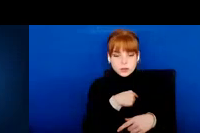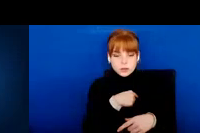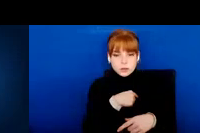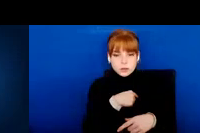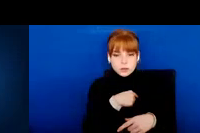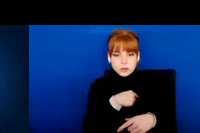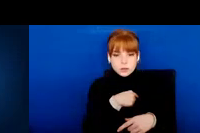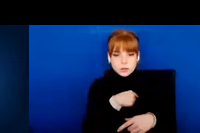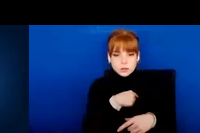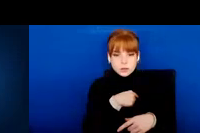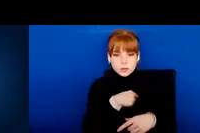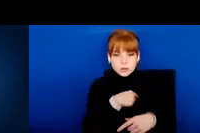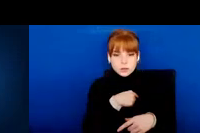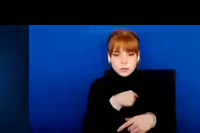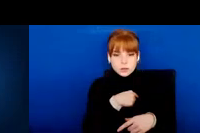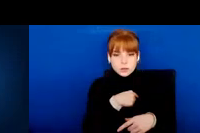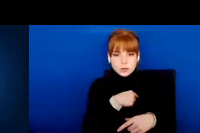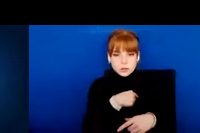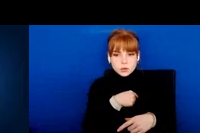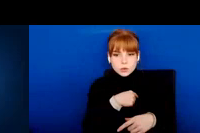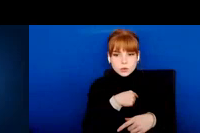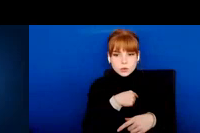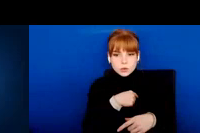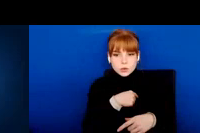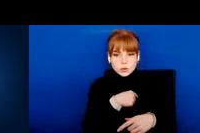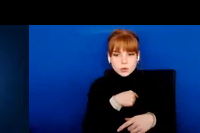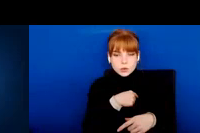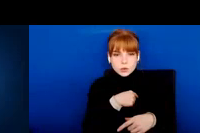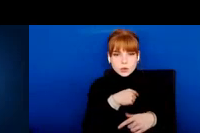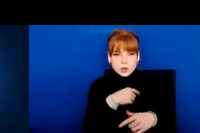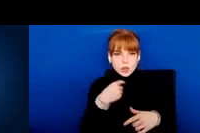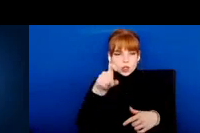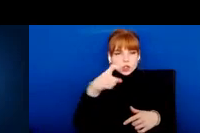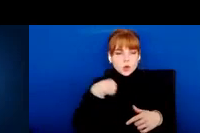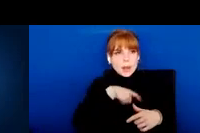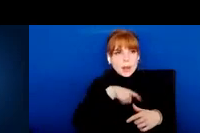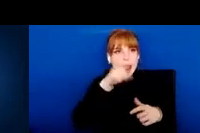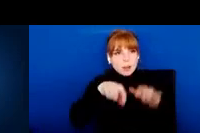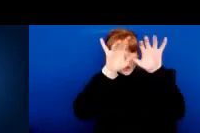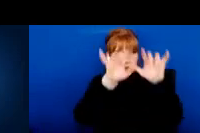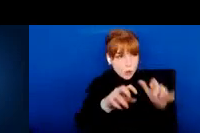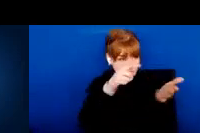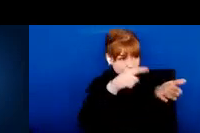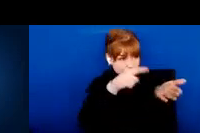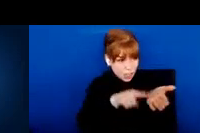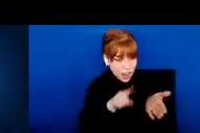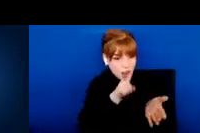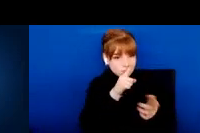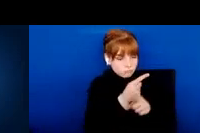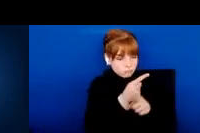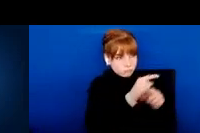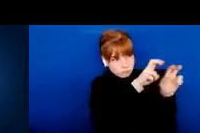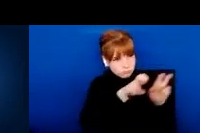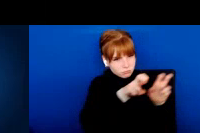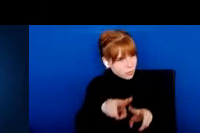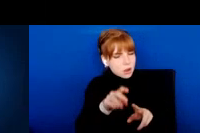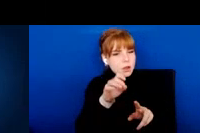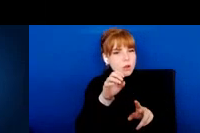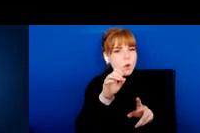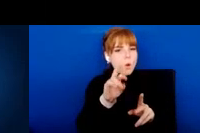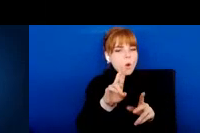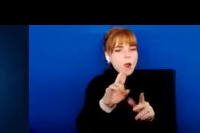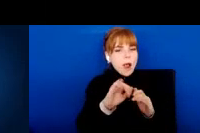WCAG has provided for them? Or do we have to go in and actually check on those? I mean, how do we move